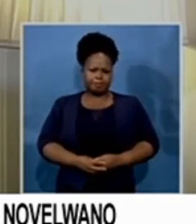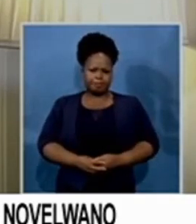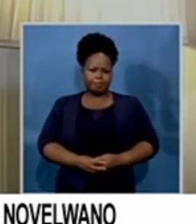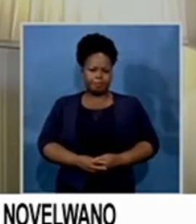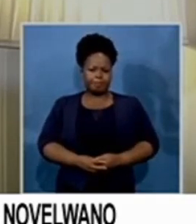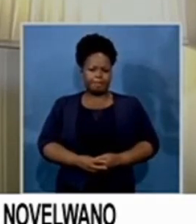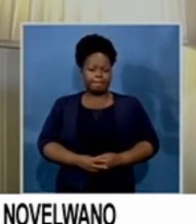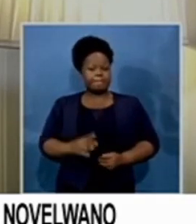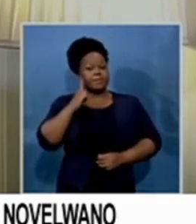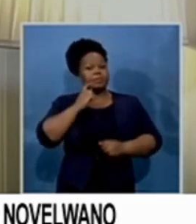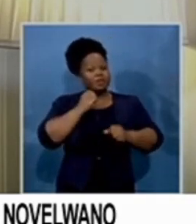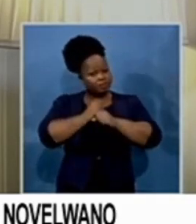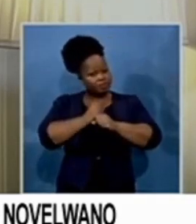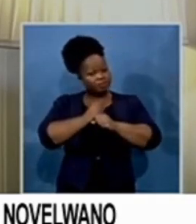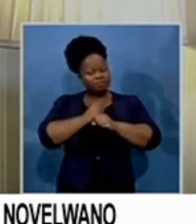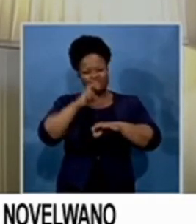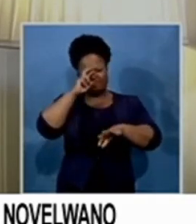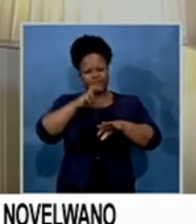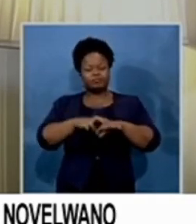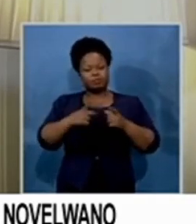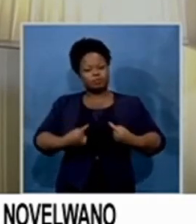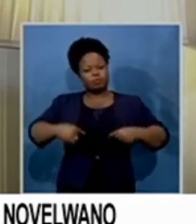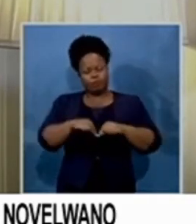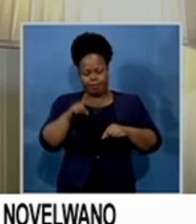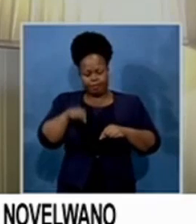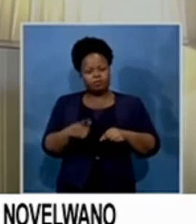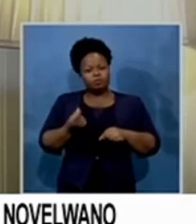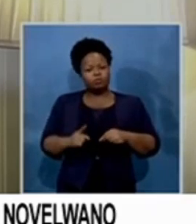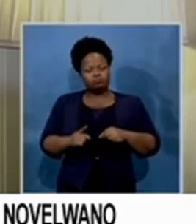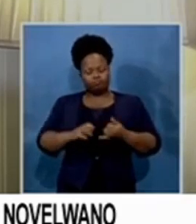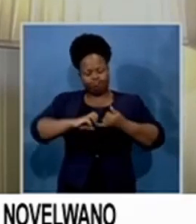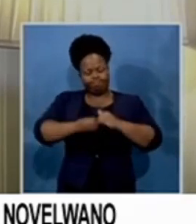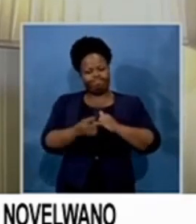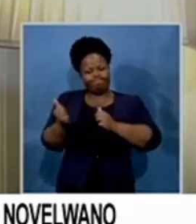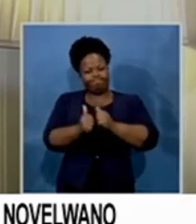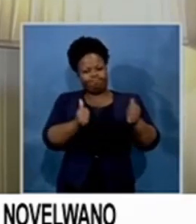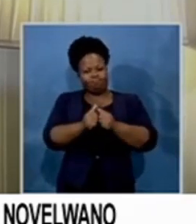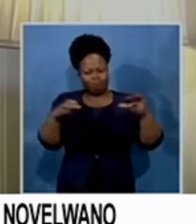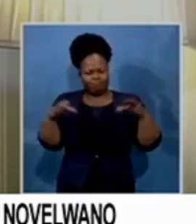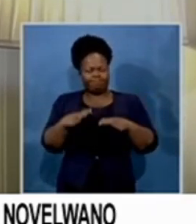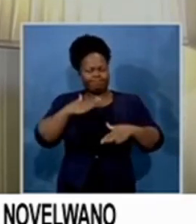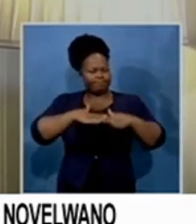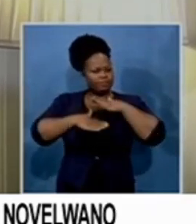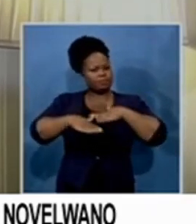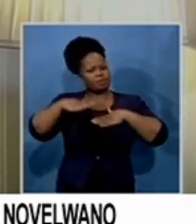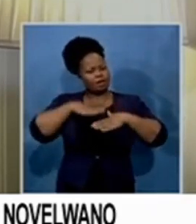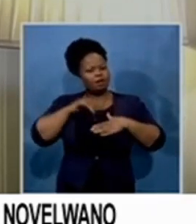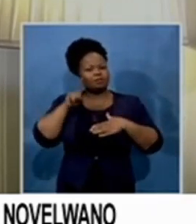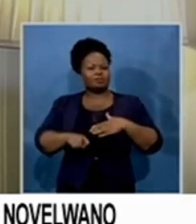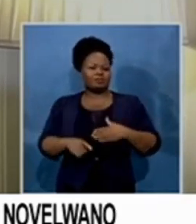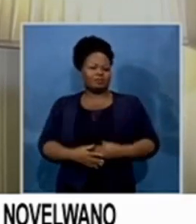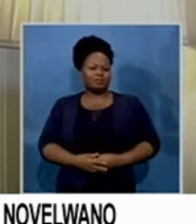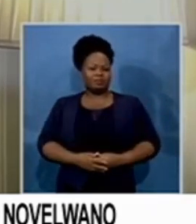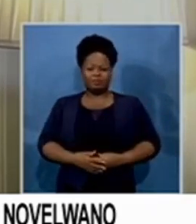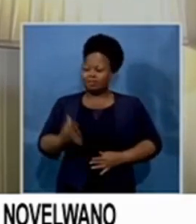The year ahead will therefore require our greatest effort as well as resilience.